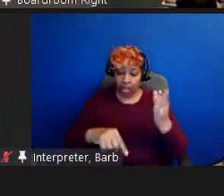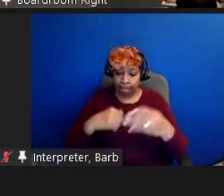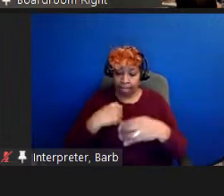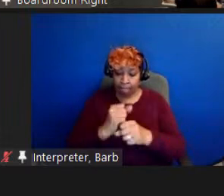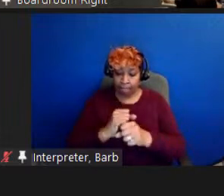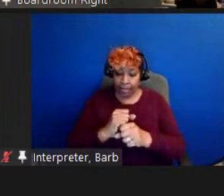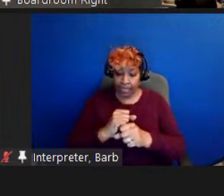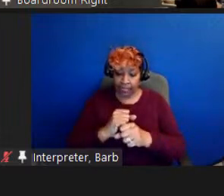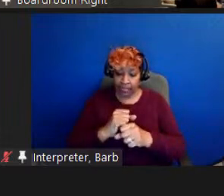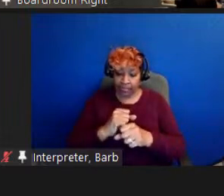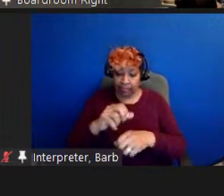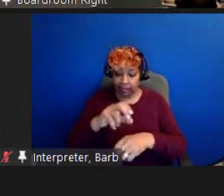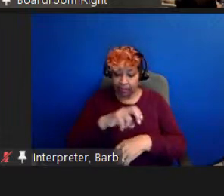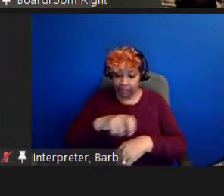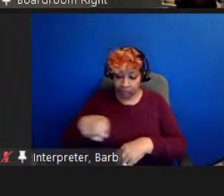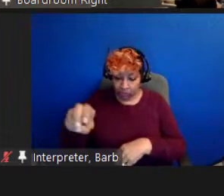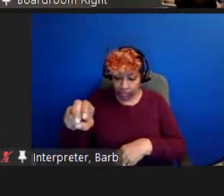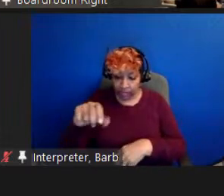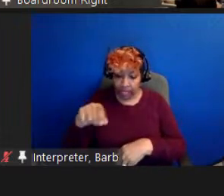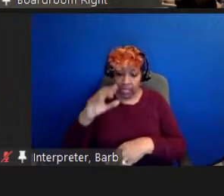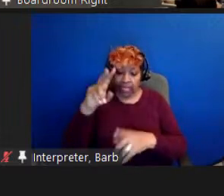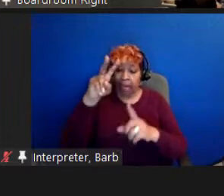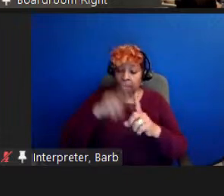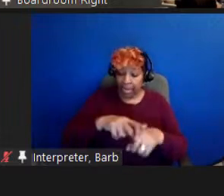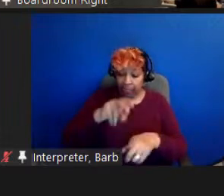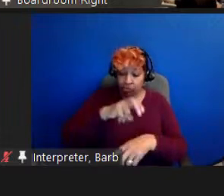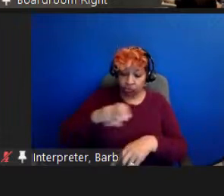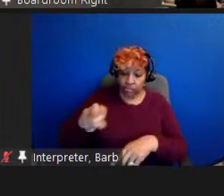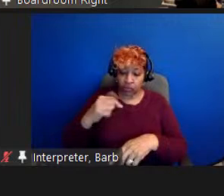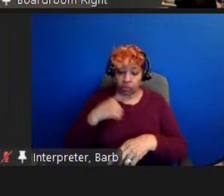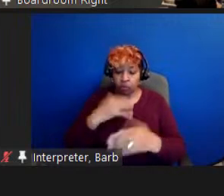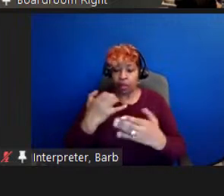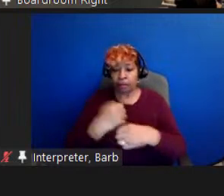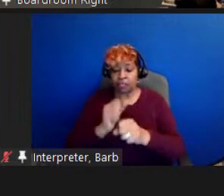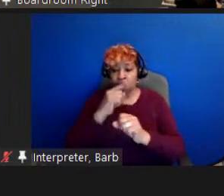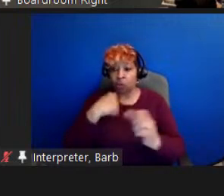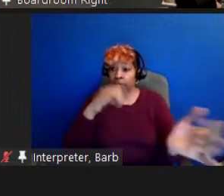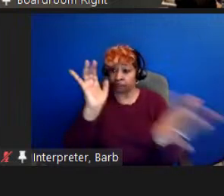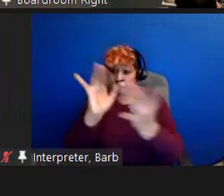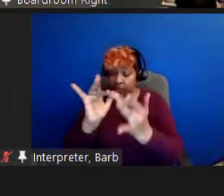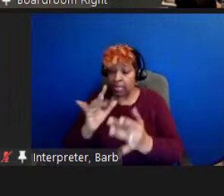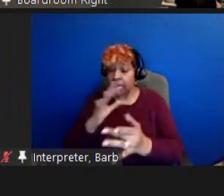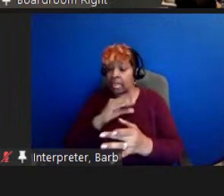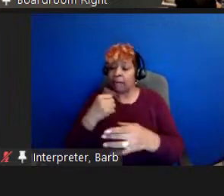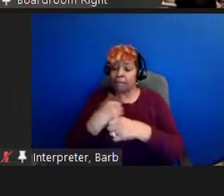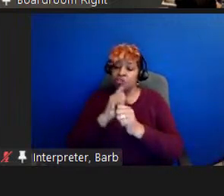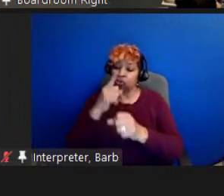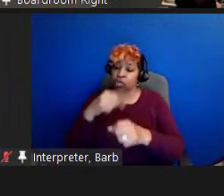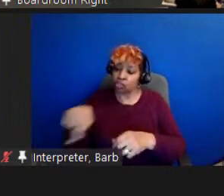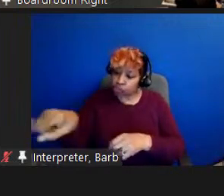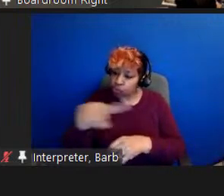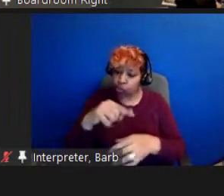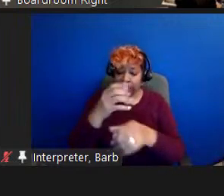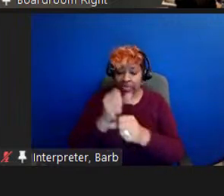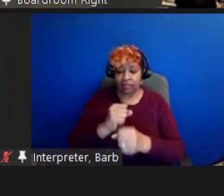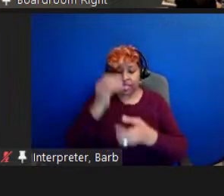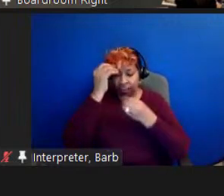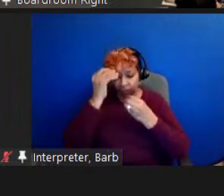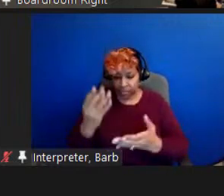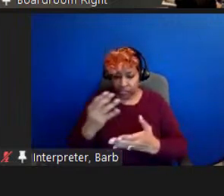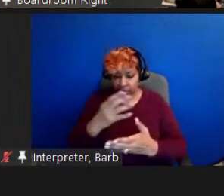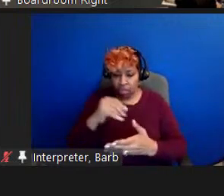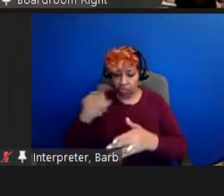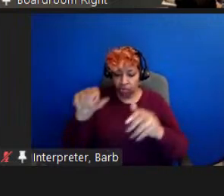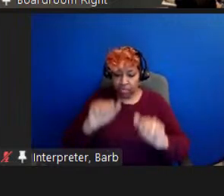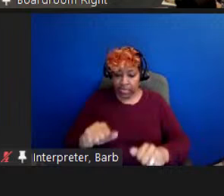but apply it to transit. So yes, we will actually make sure that we reach out and make sure that you all get the information as well, so that you can spread it within your